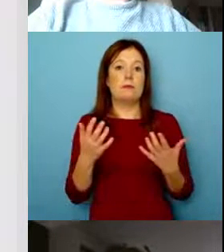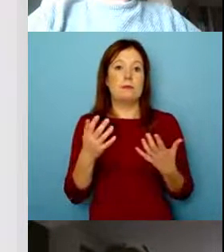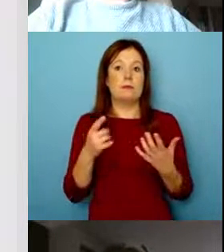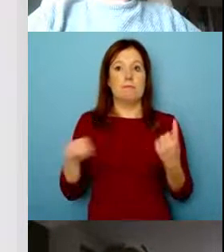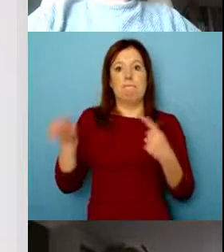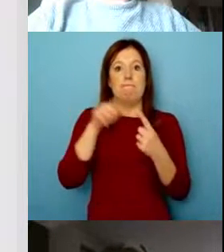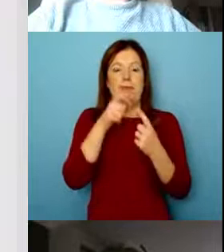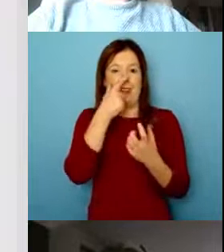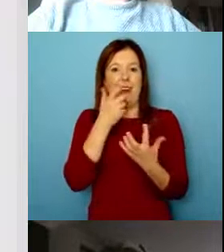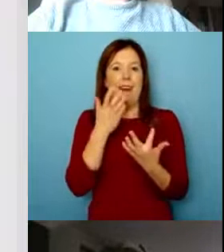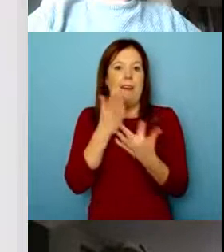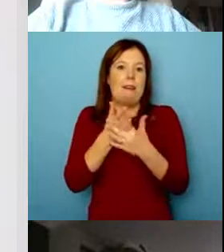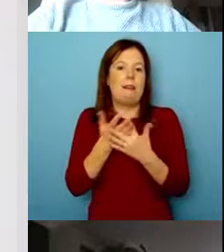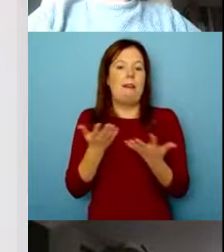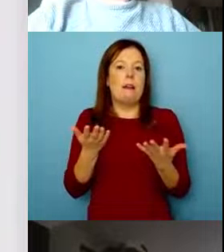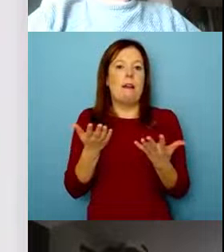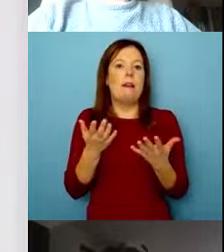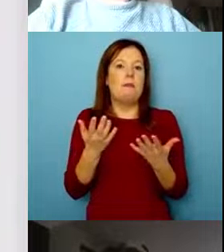points.